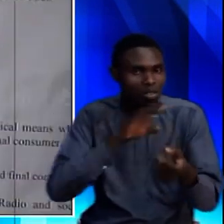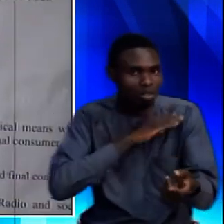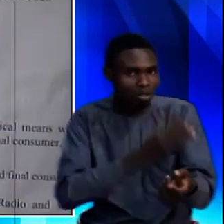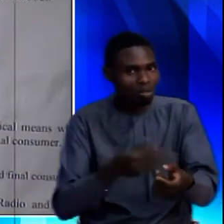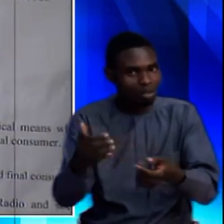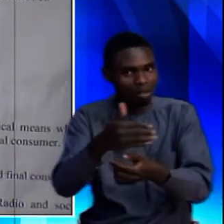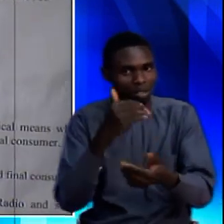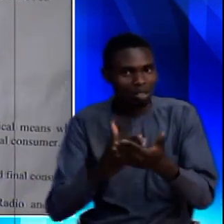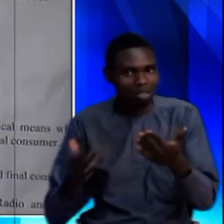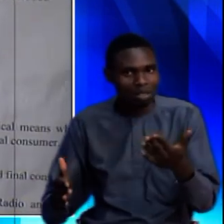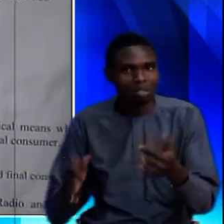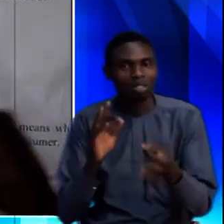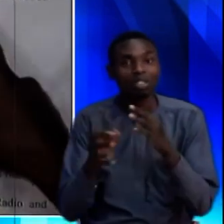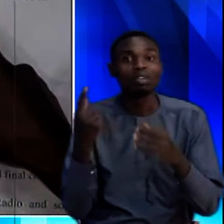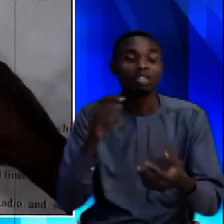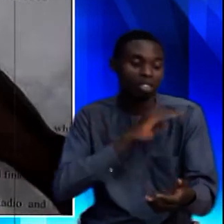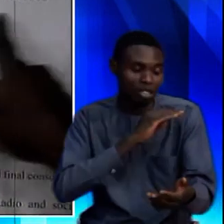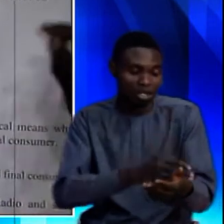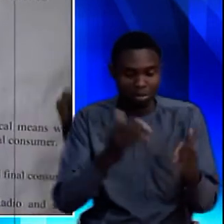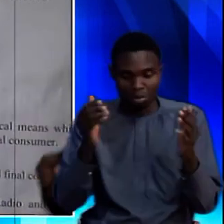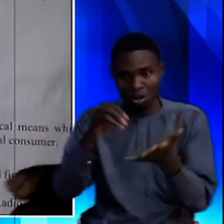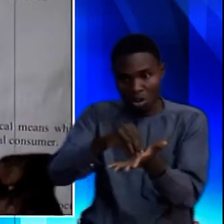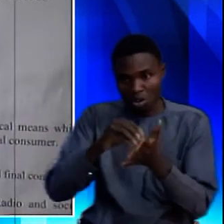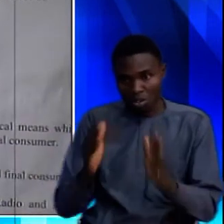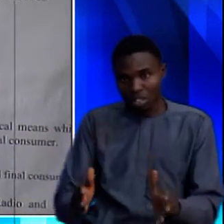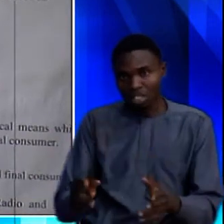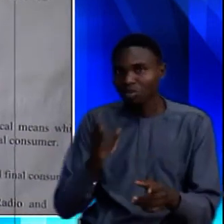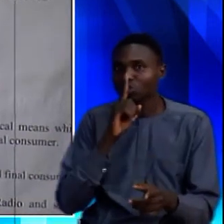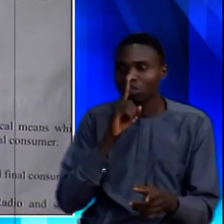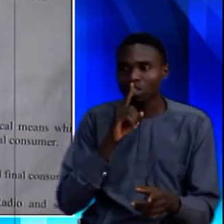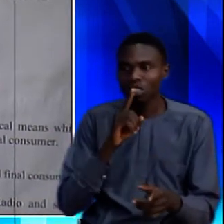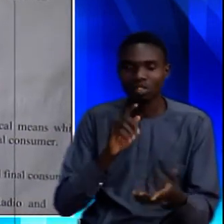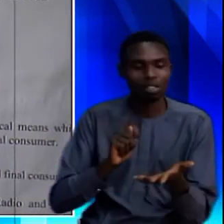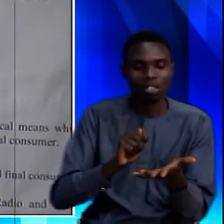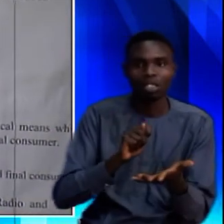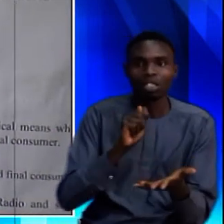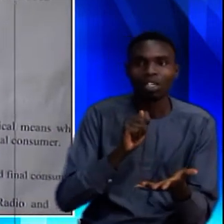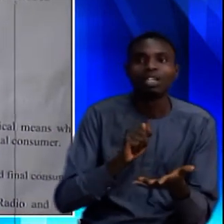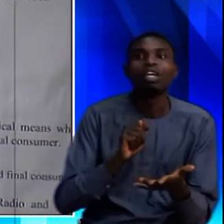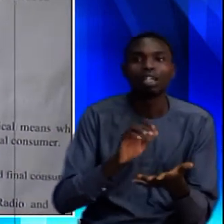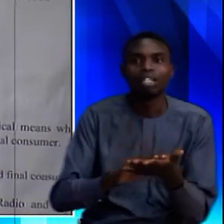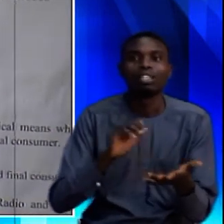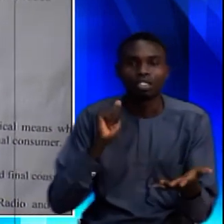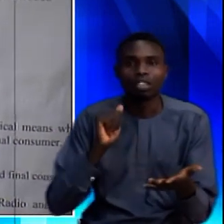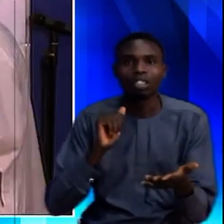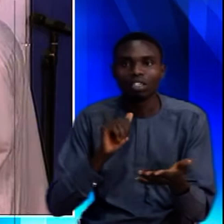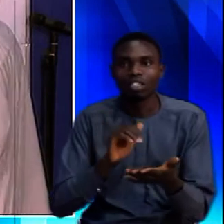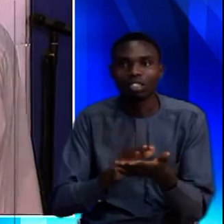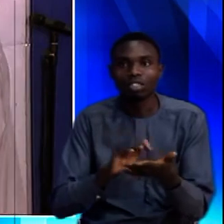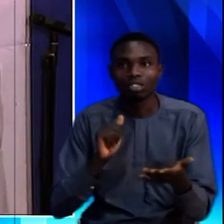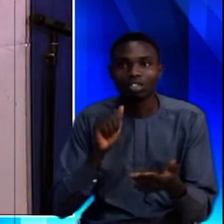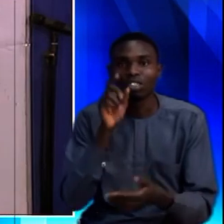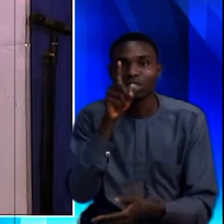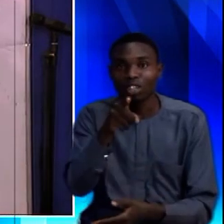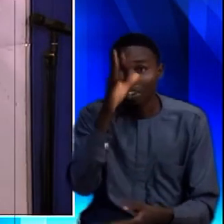he give you that product to your father, because your father is what? A reliable customer. Are we together? That's good.